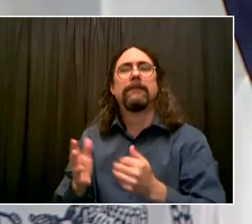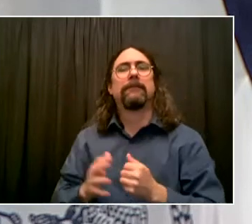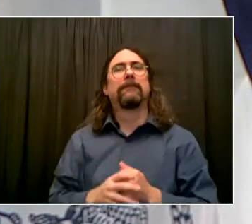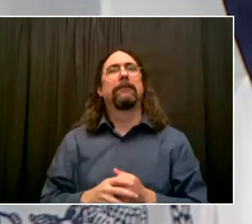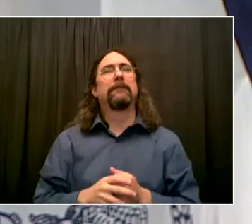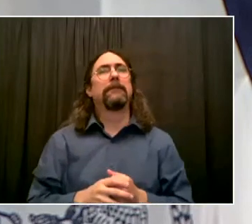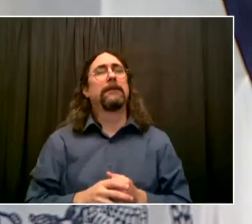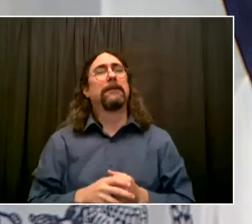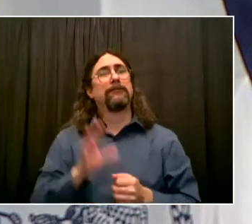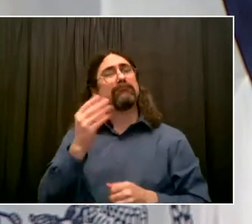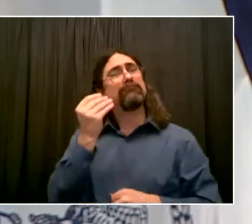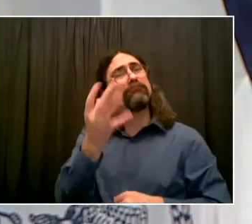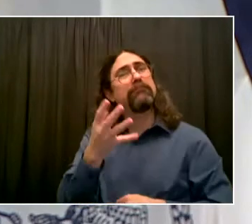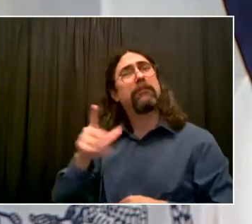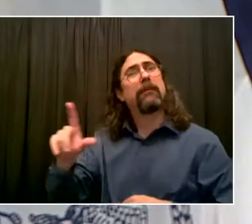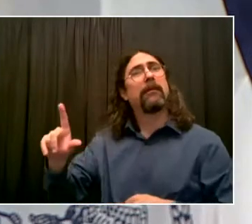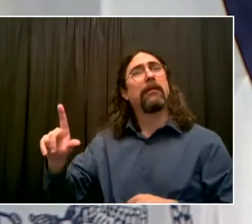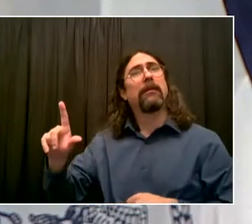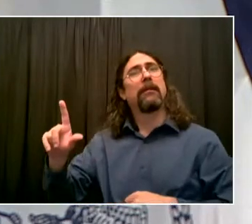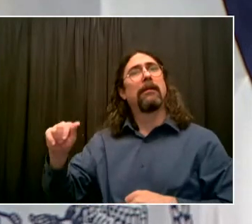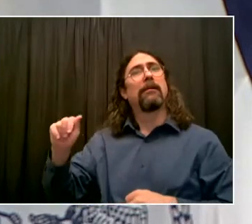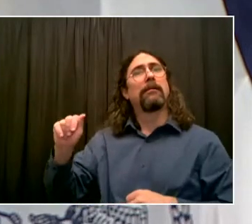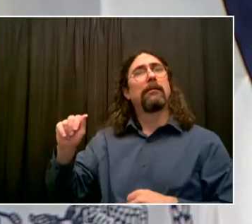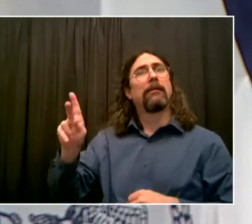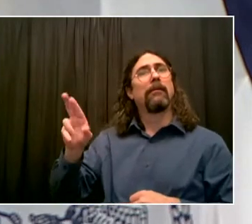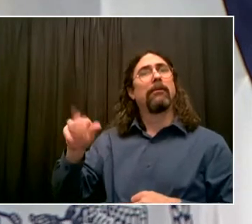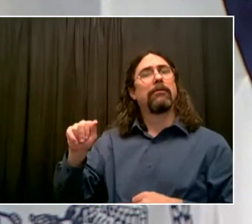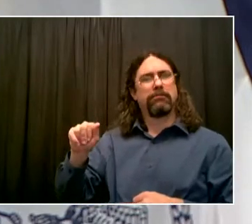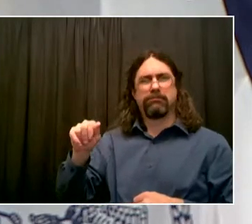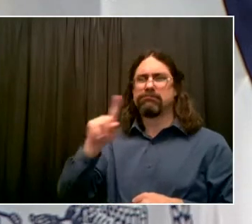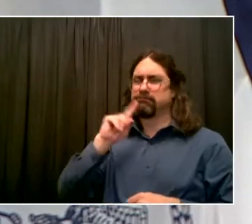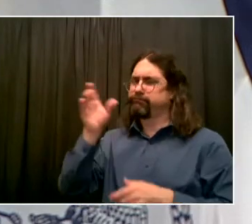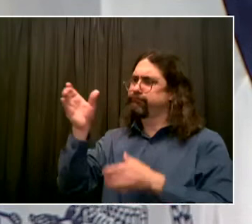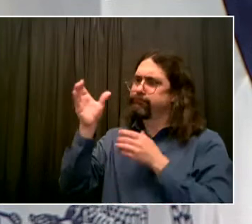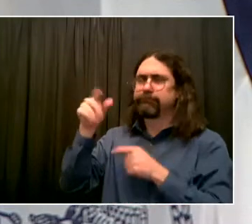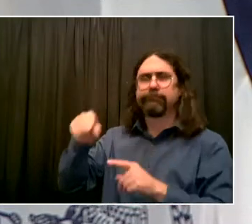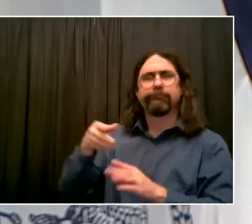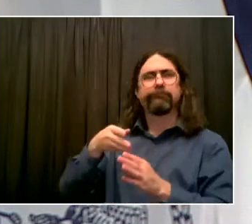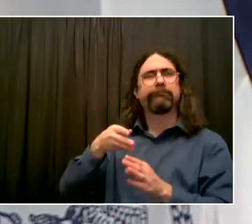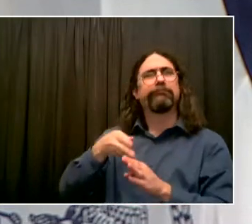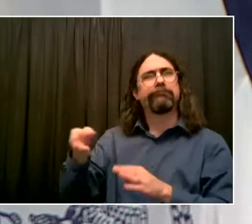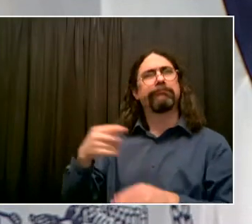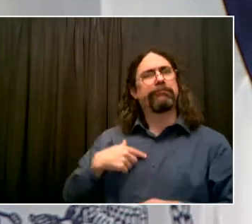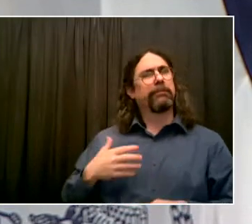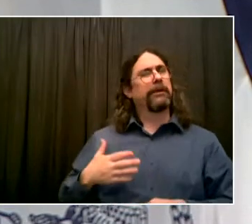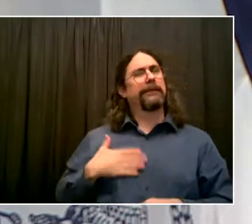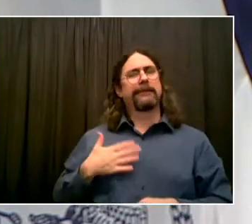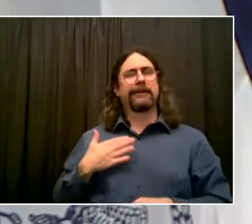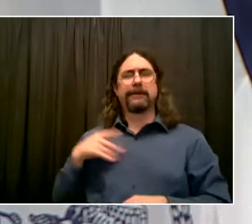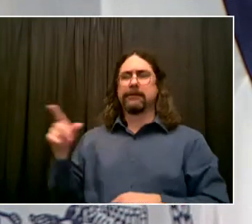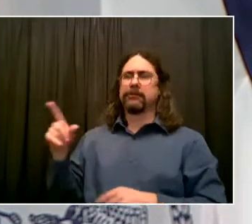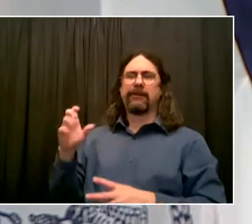And I believe this is the approach that's going to get through to people and be effective. Go ahead, Sydney.